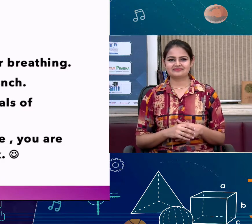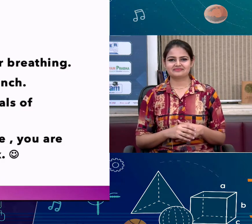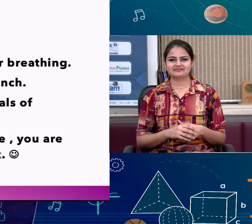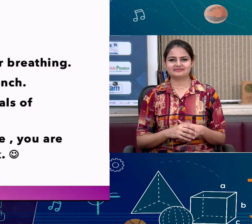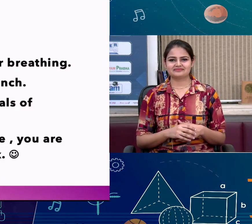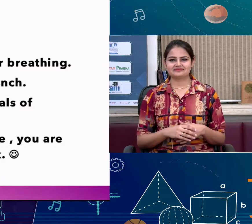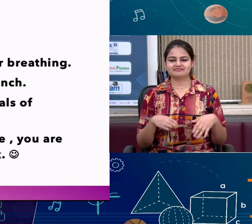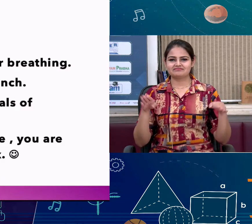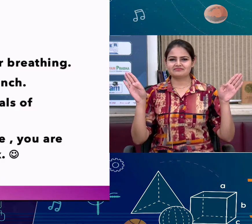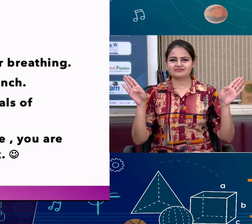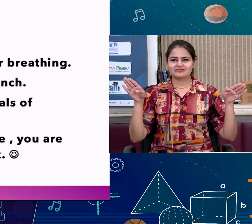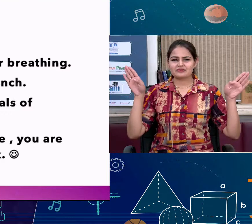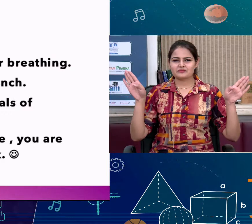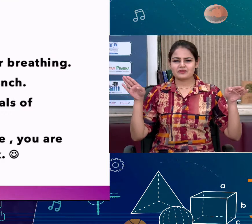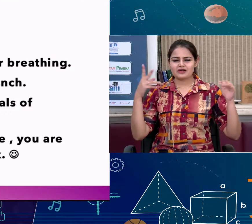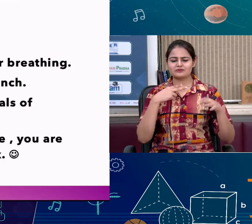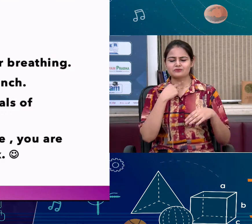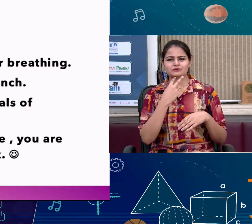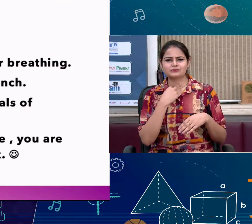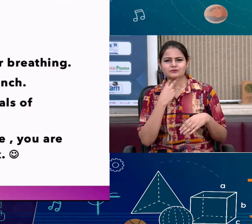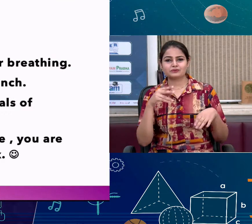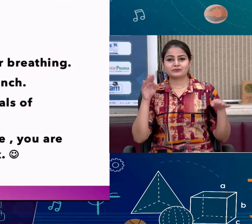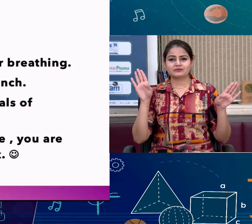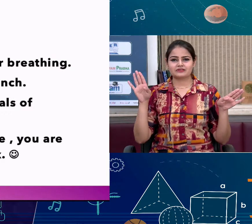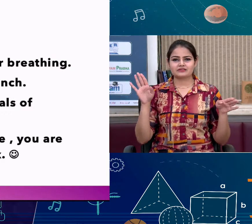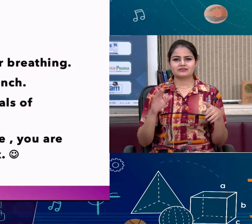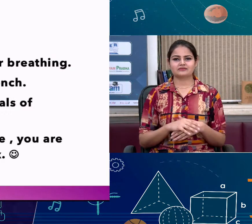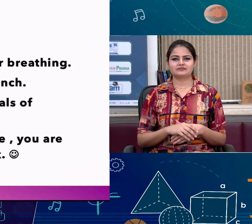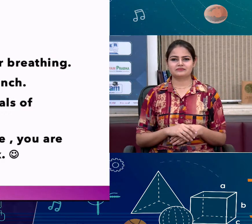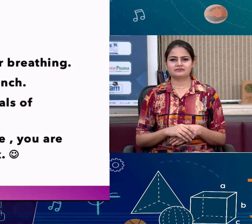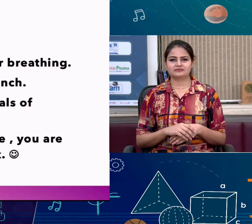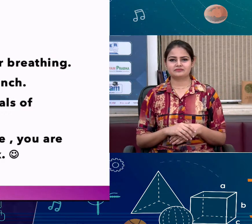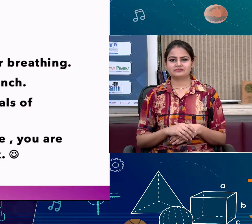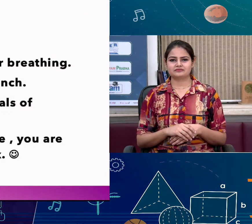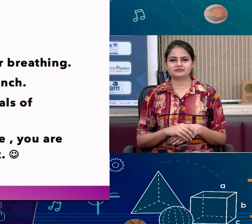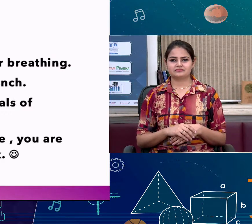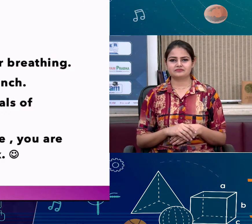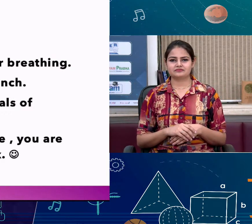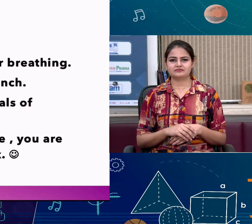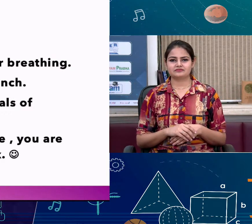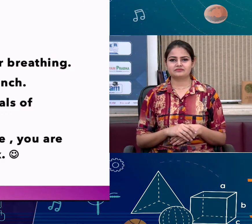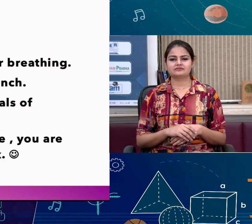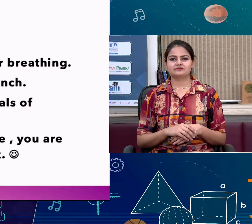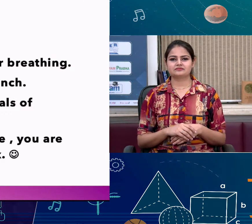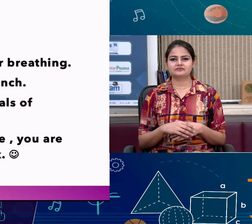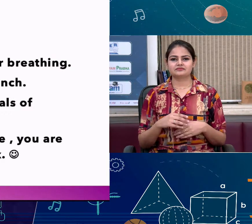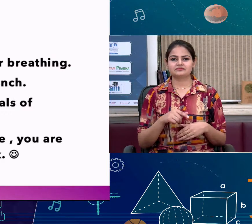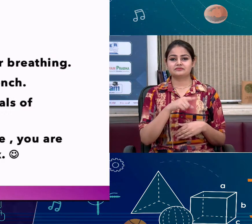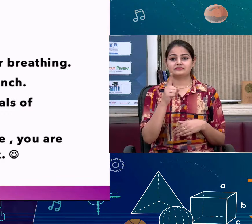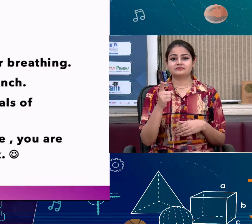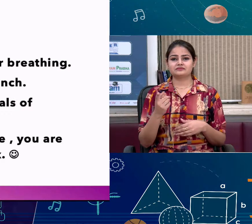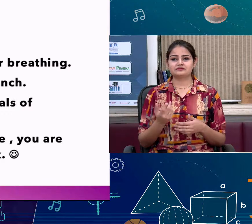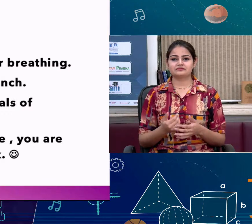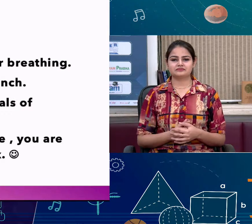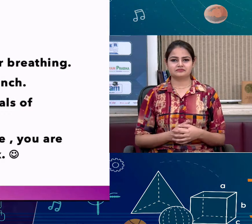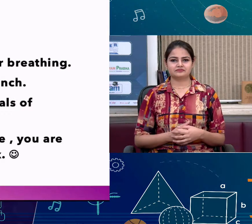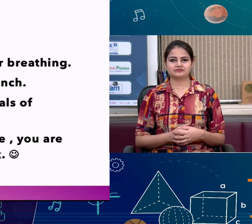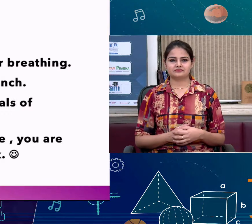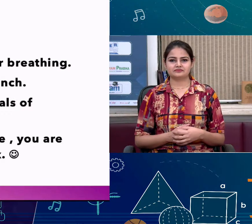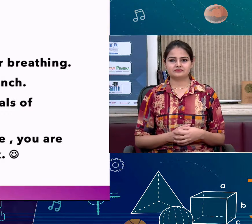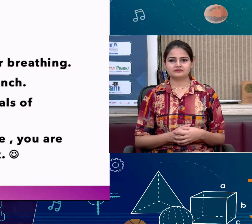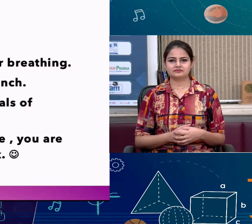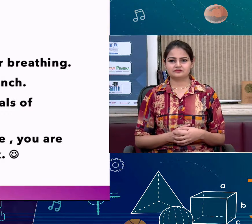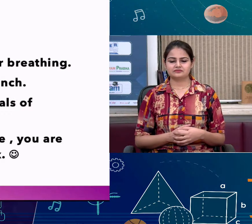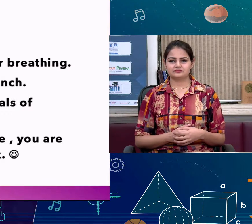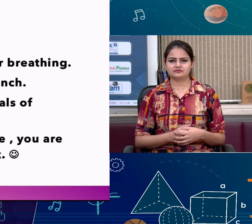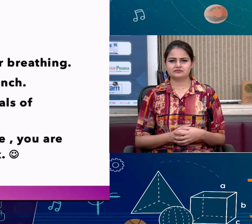Alright, there we are. Now I think we have set up the mood for a interesting class where we are already in the park. And now let's